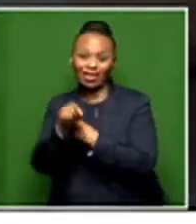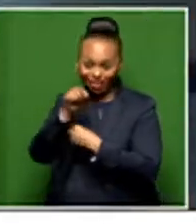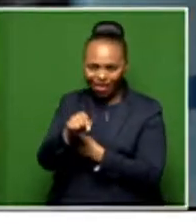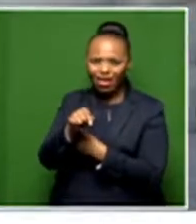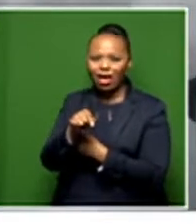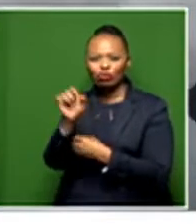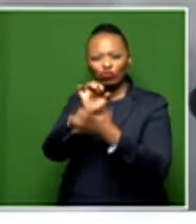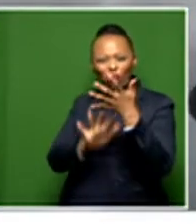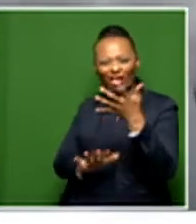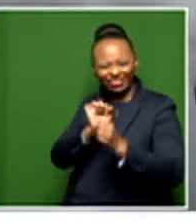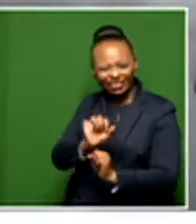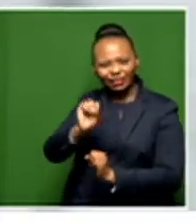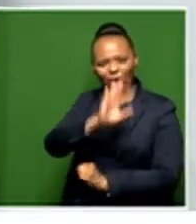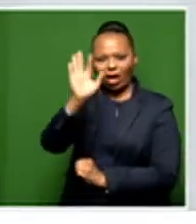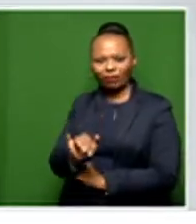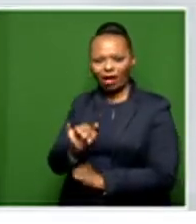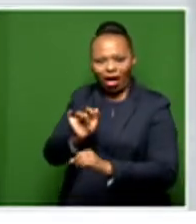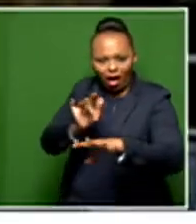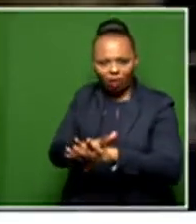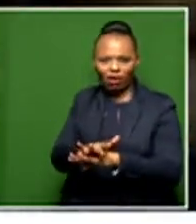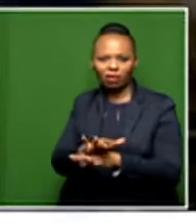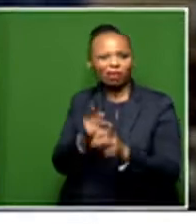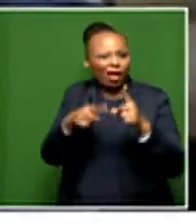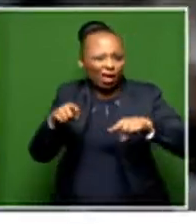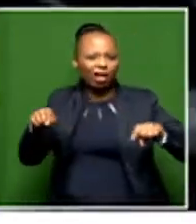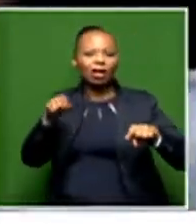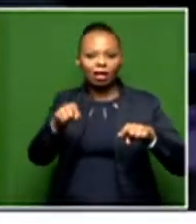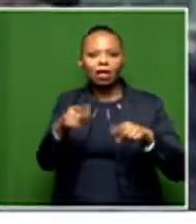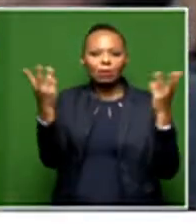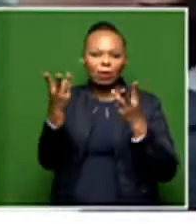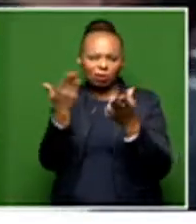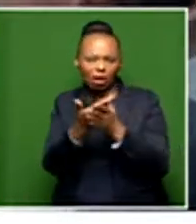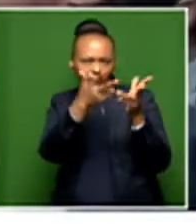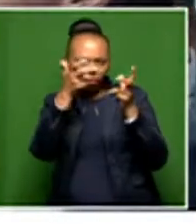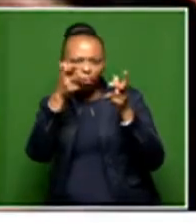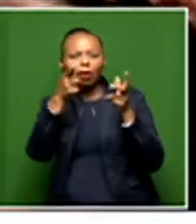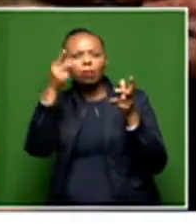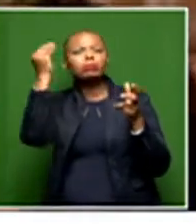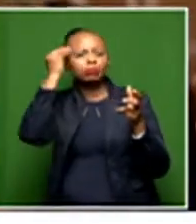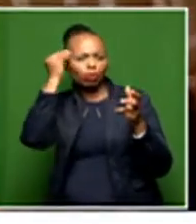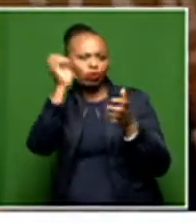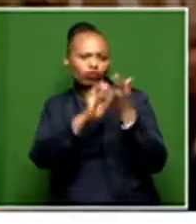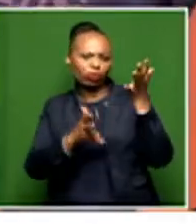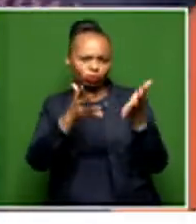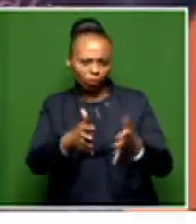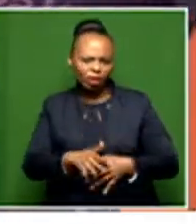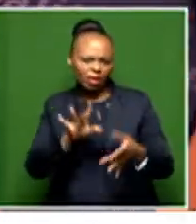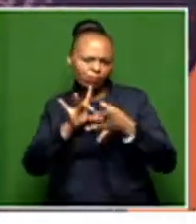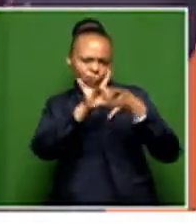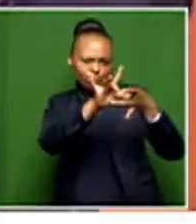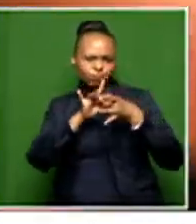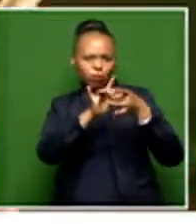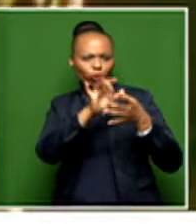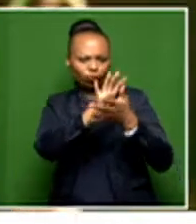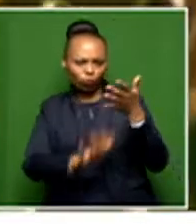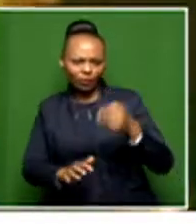So people will be able to experience and relate to these films just as well. What's been some of the challenges of taking